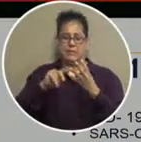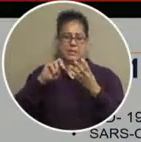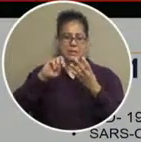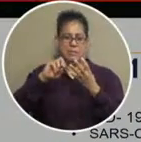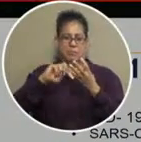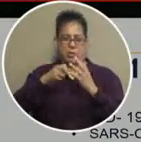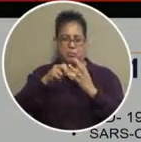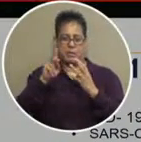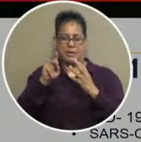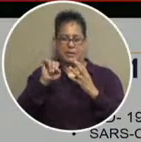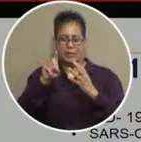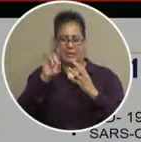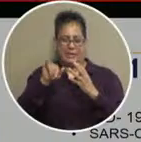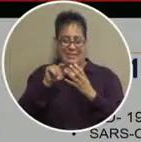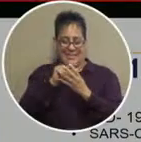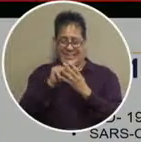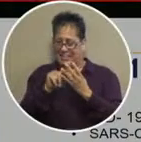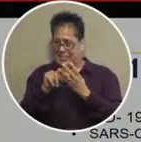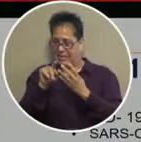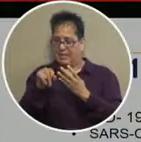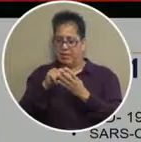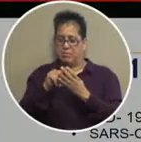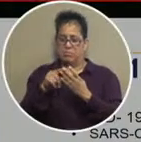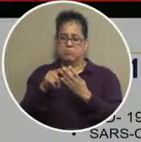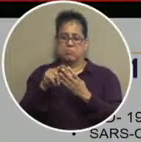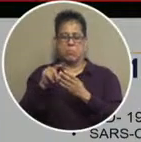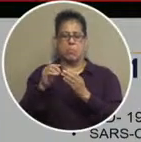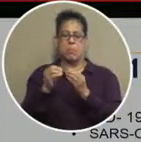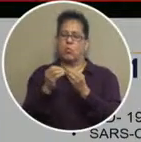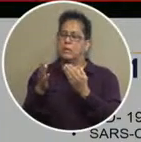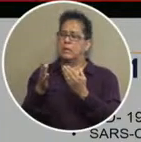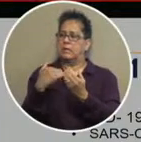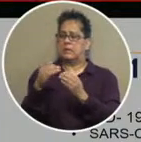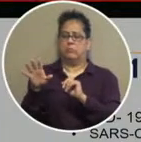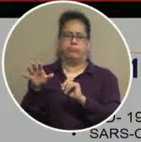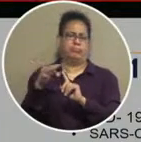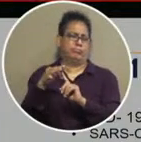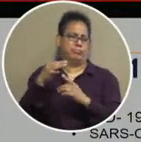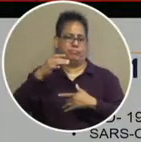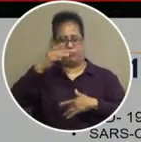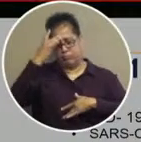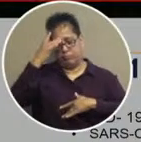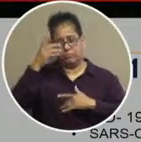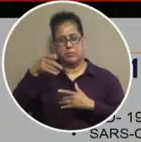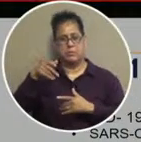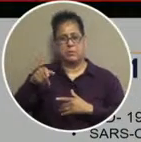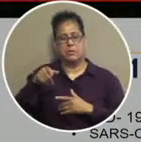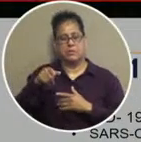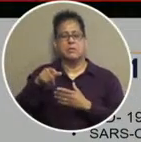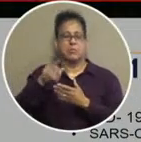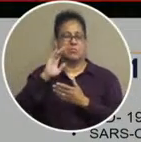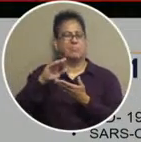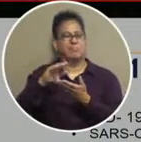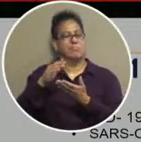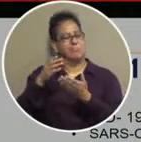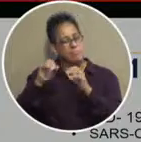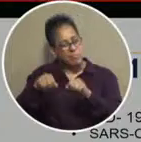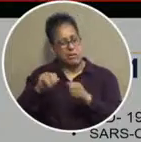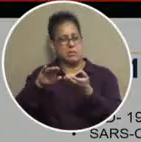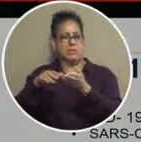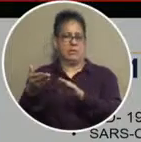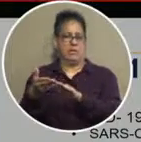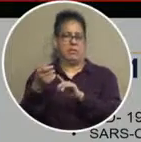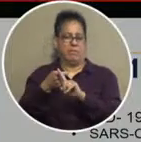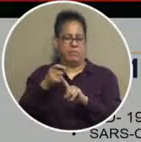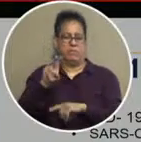problems. Those are the people that may suffer the consequences and the complications and ultimately dying from the